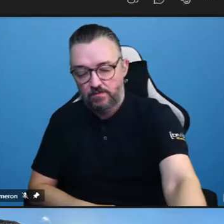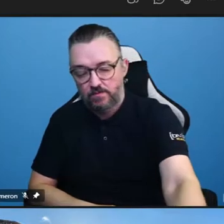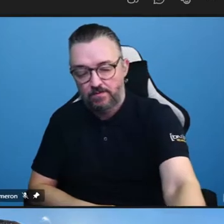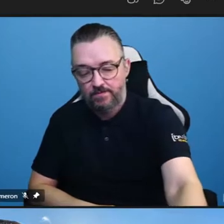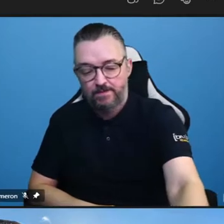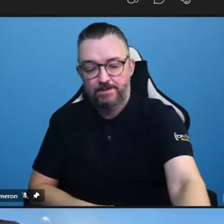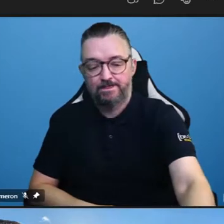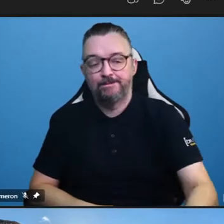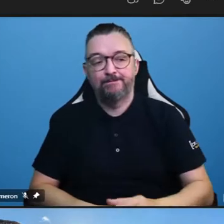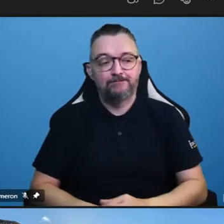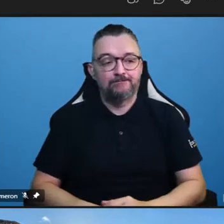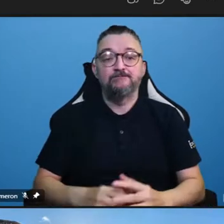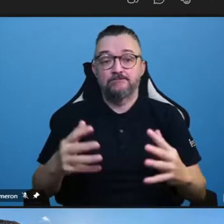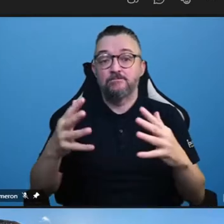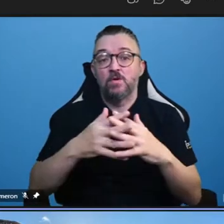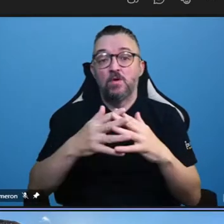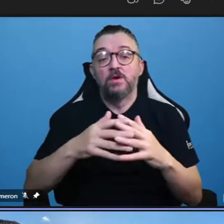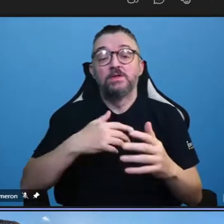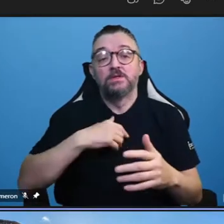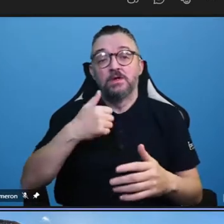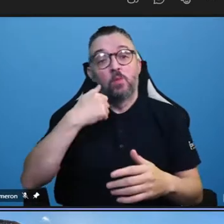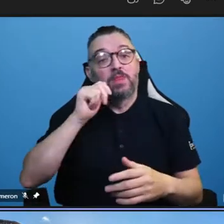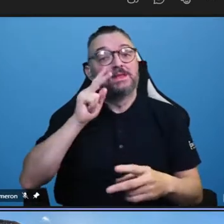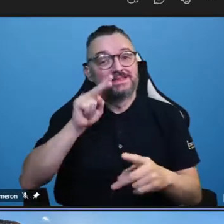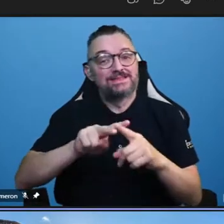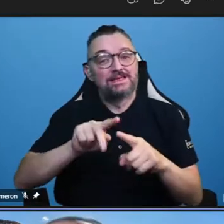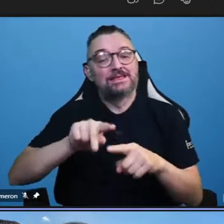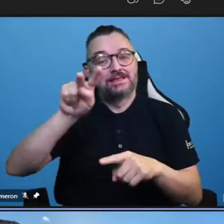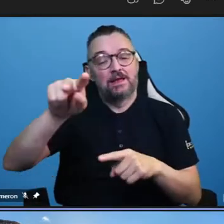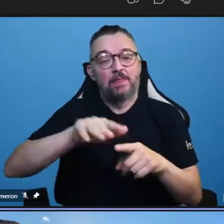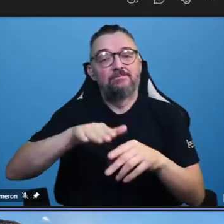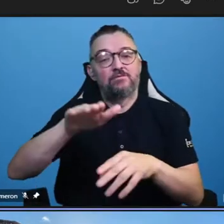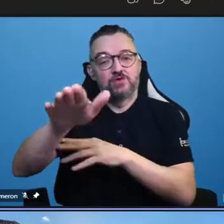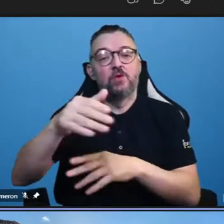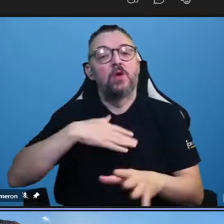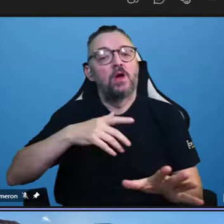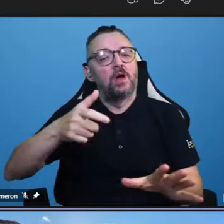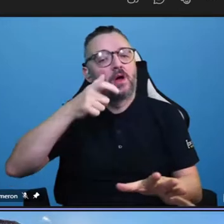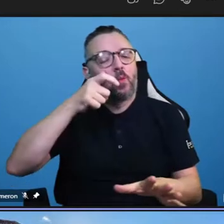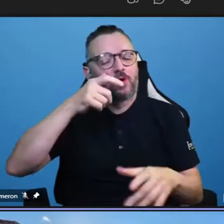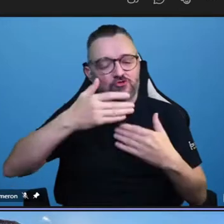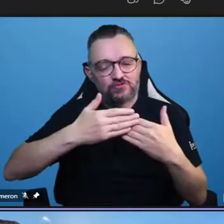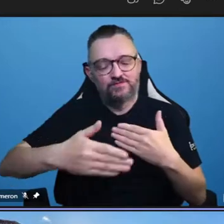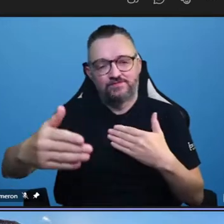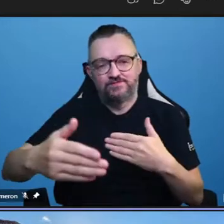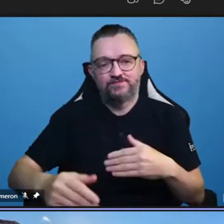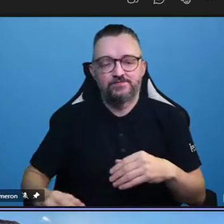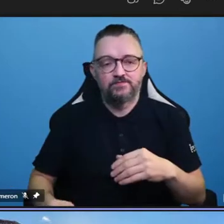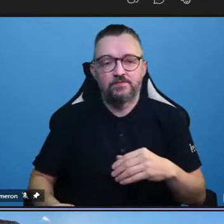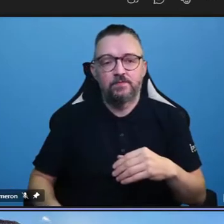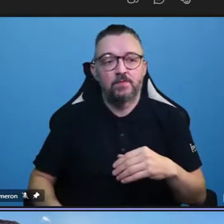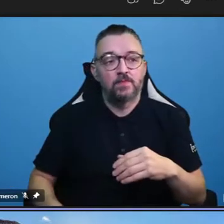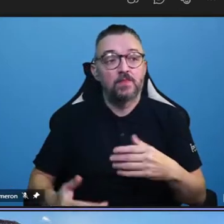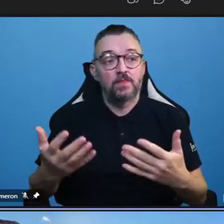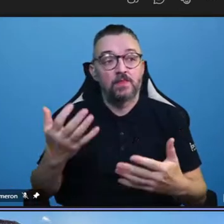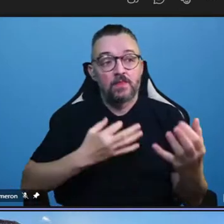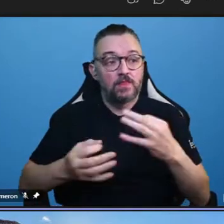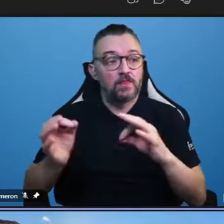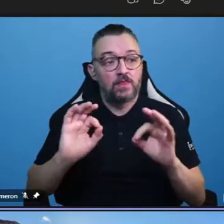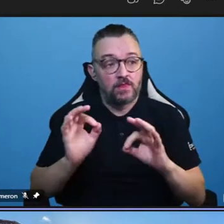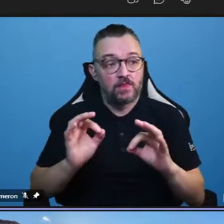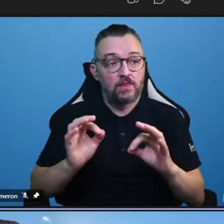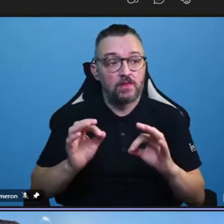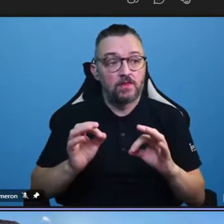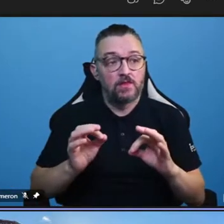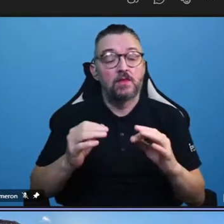Yeah, I guess we'll see it in the future then. Thank you. We'll keep our eyes open. Thank you very much. If there are no more questions, then I